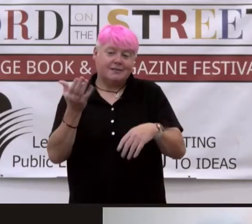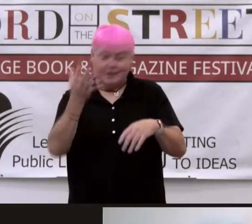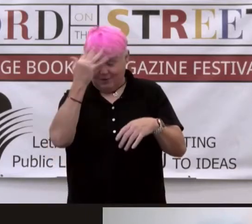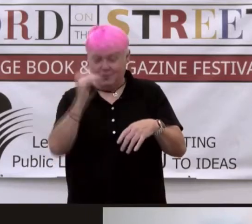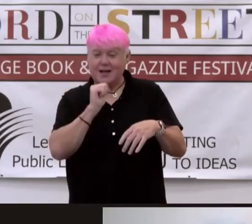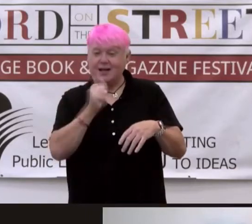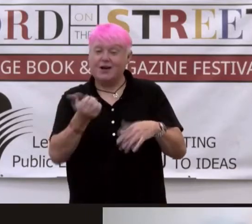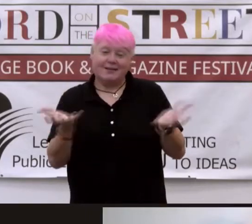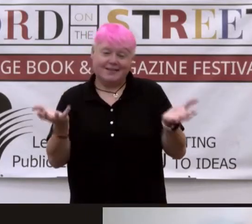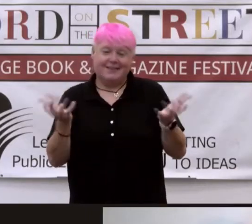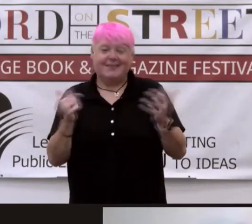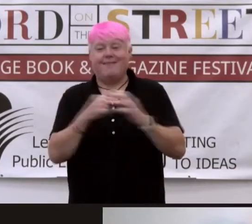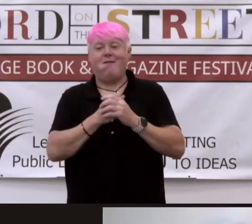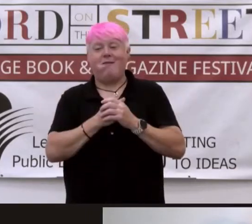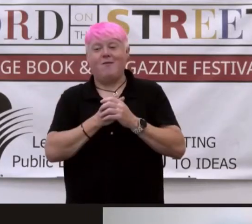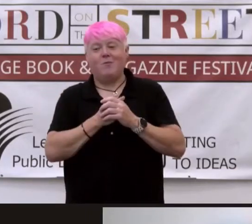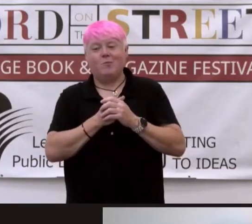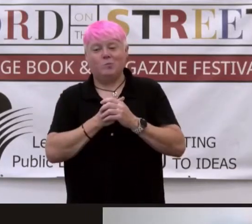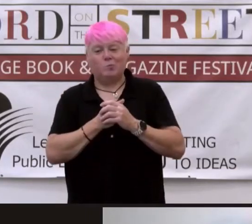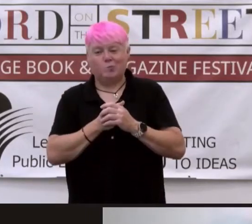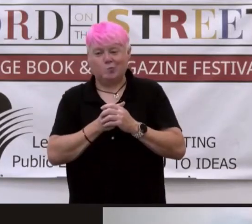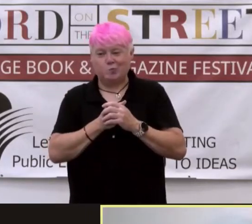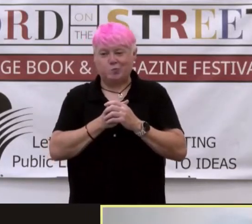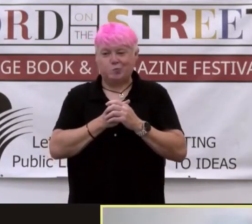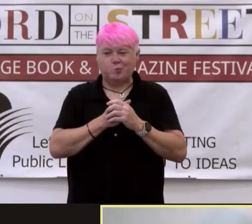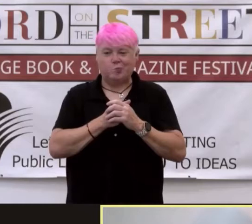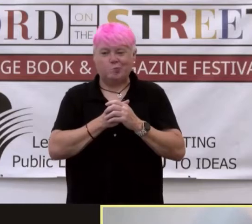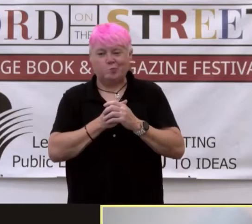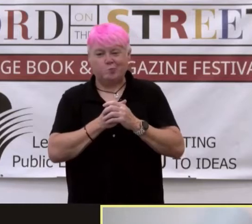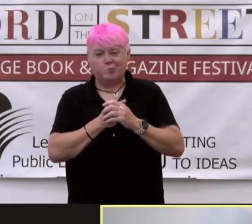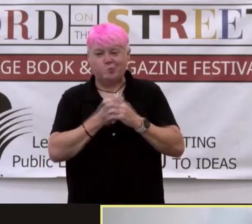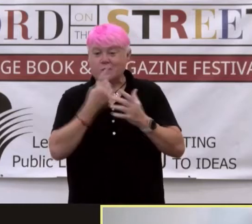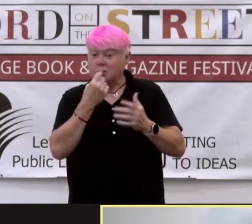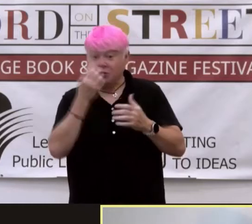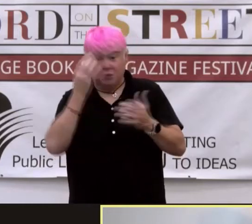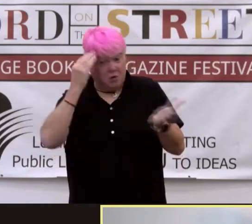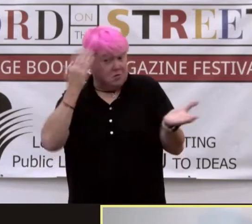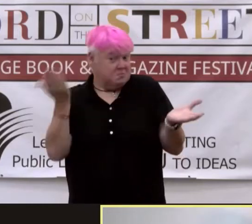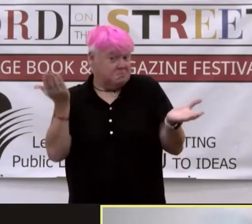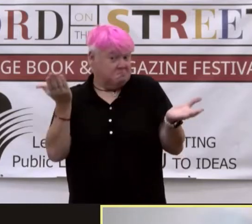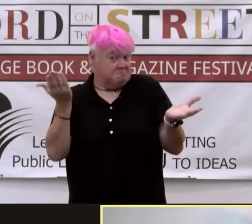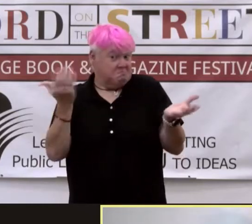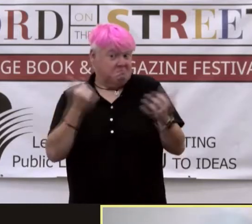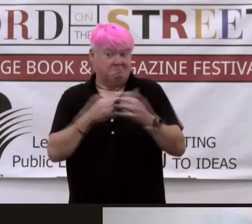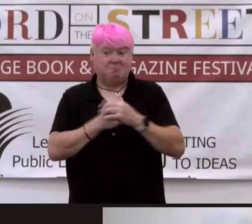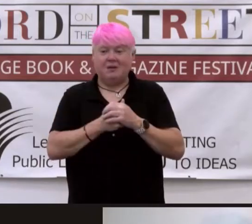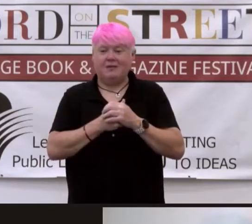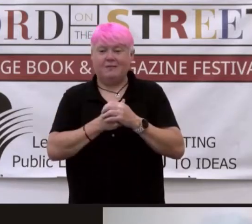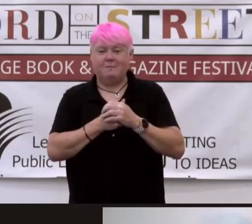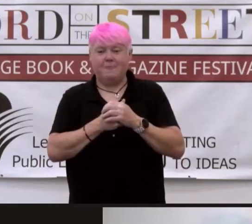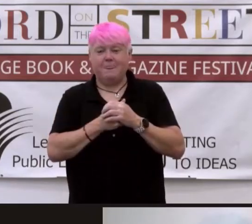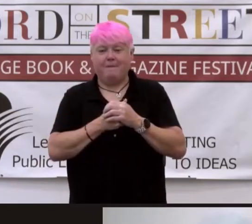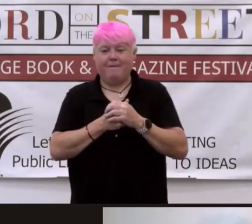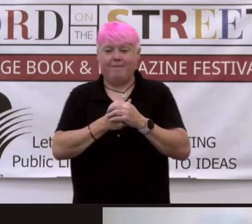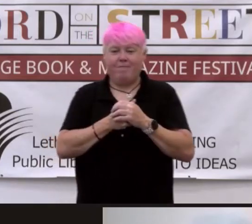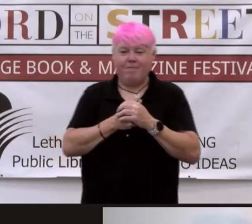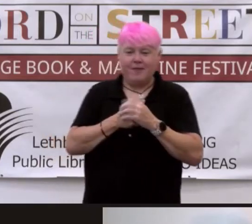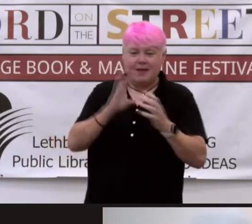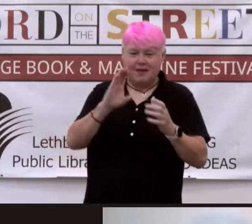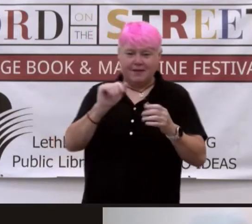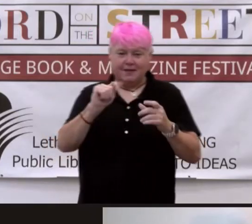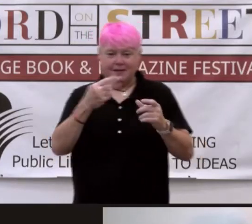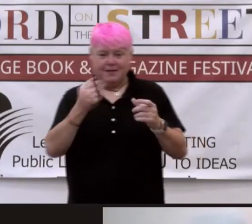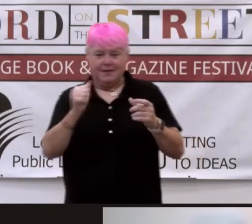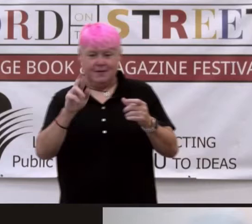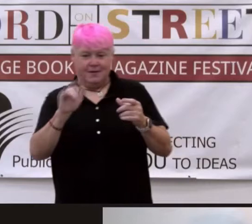as soon as I agree to it, then I won't want to do it. So who knows? It's anyone's game. Yeah. Catherine Wu